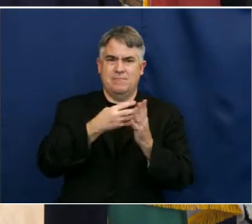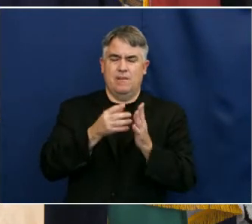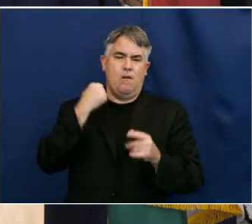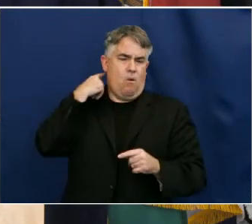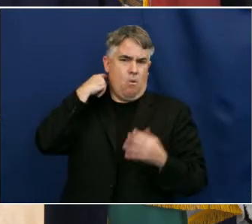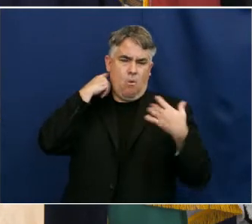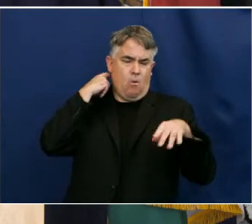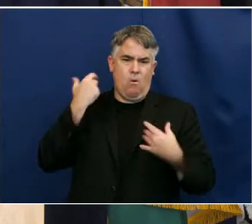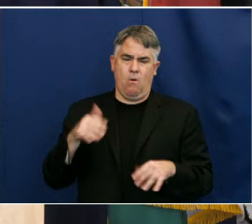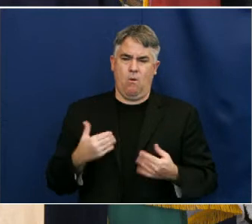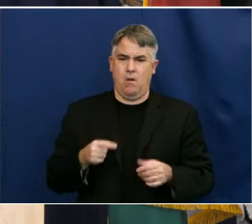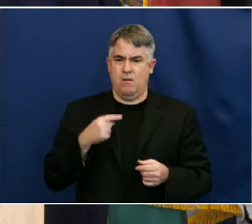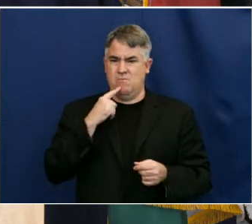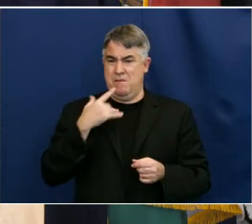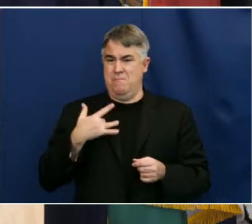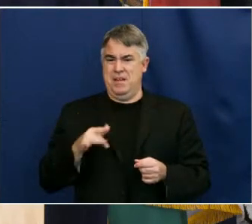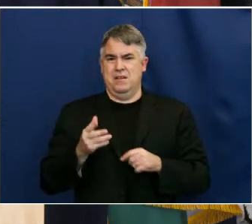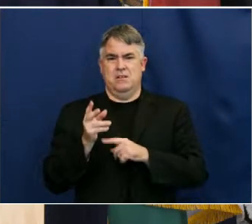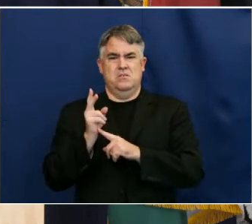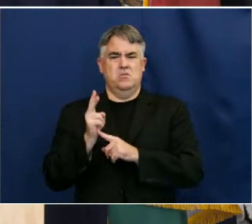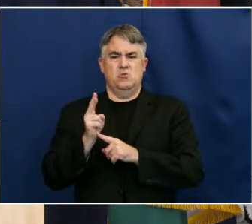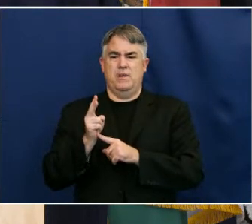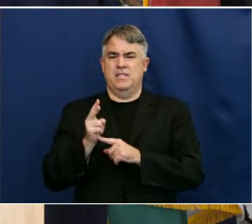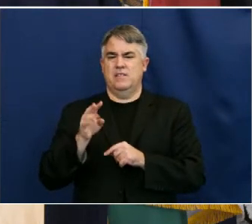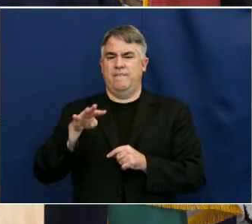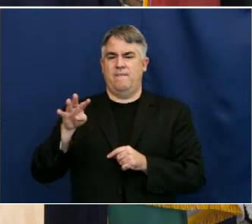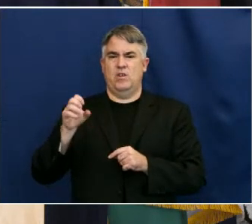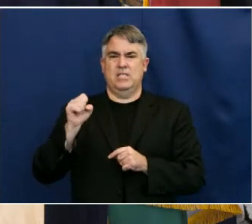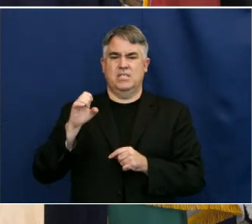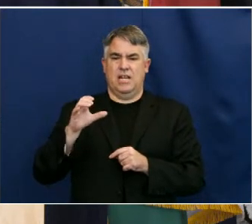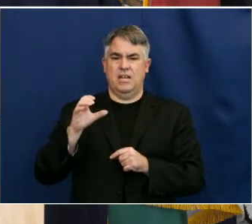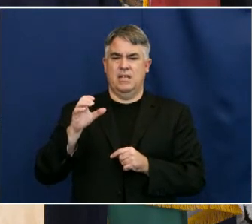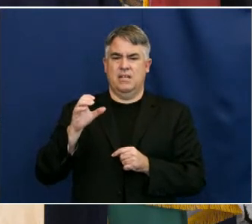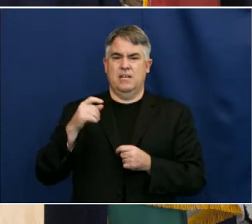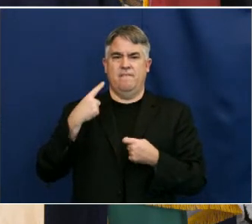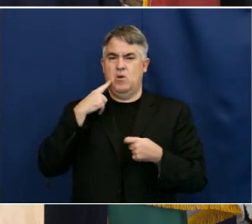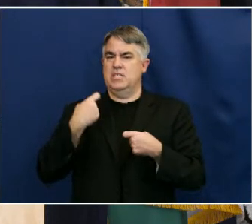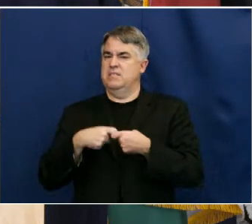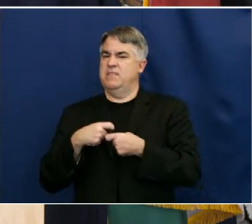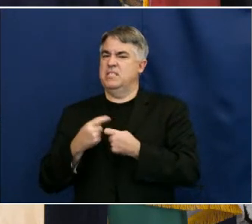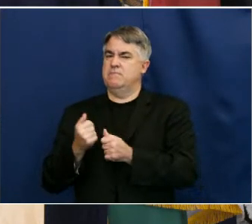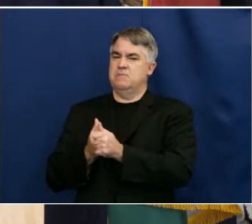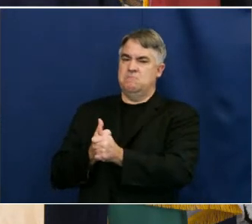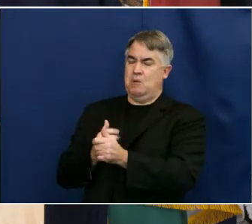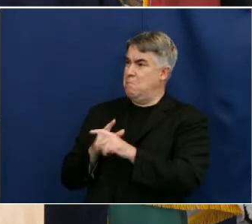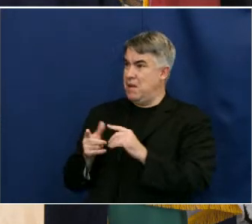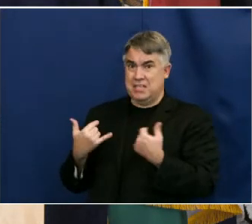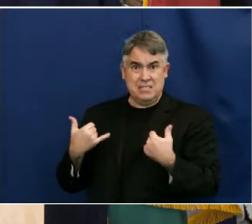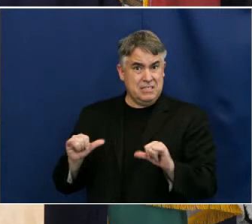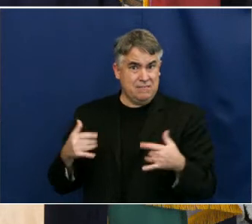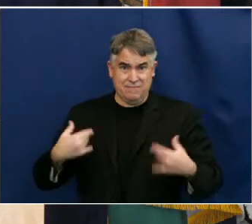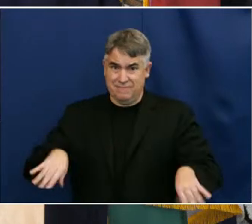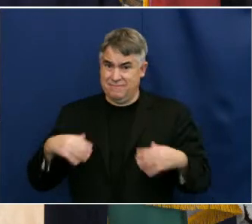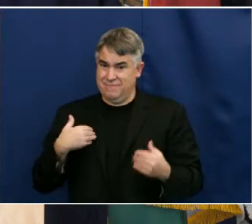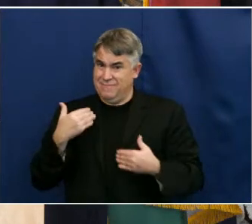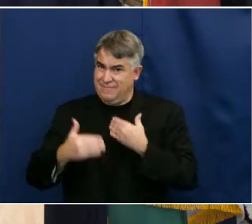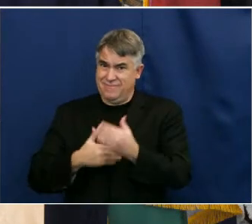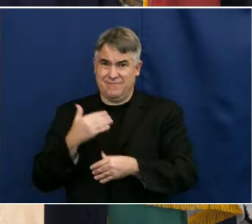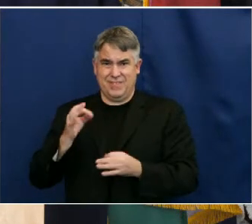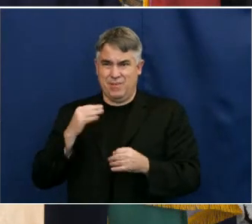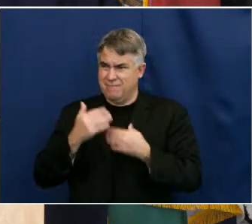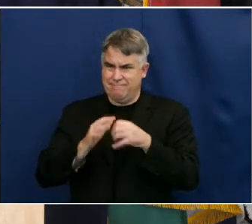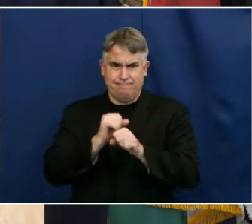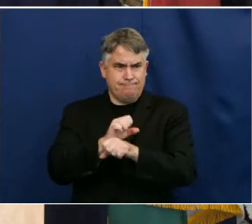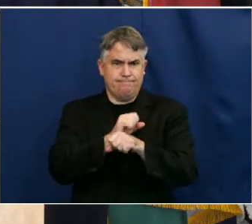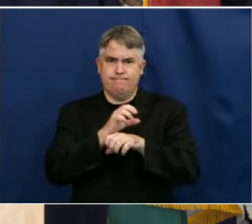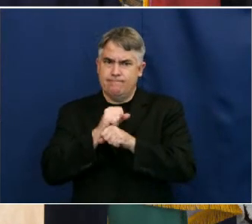44 seconds, which I think was great because we were able to quickly be able to get up and running to share this. And I think the